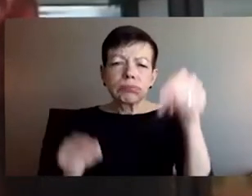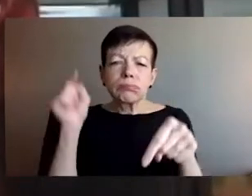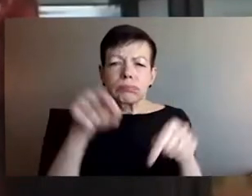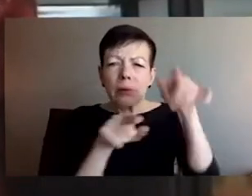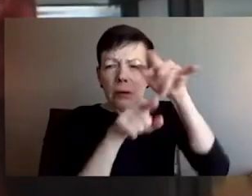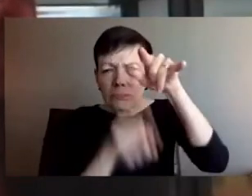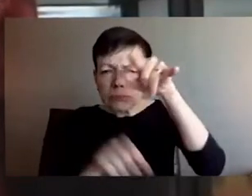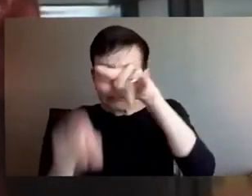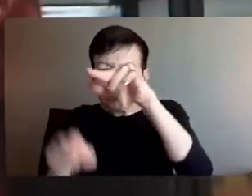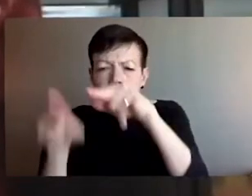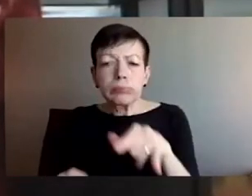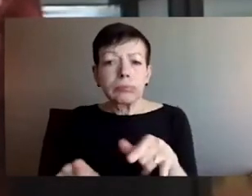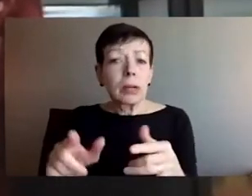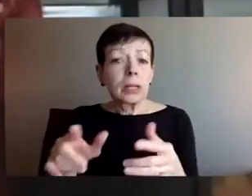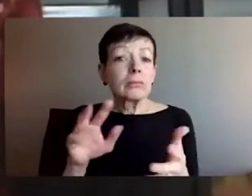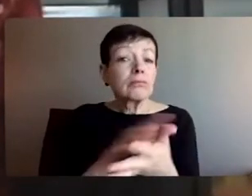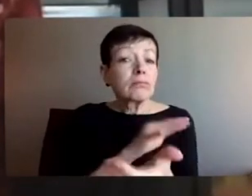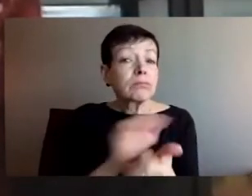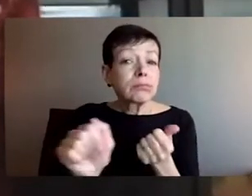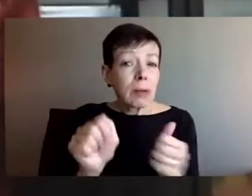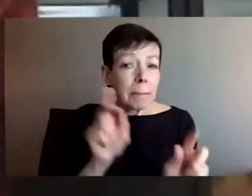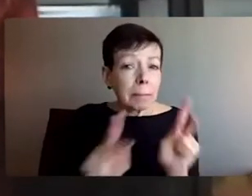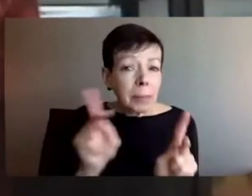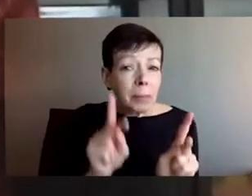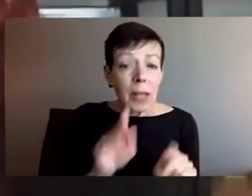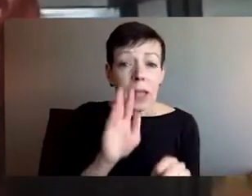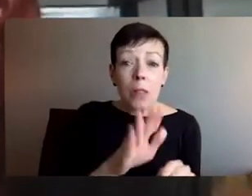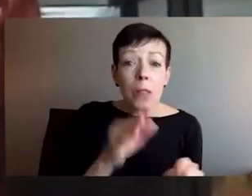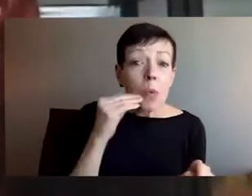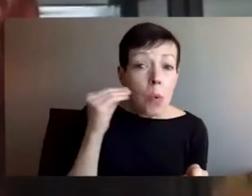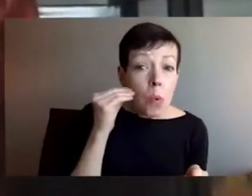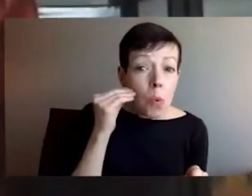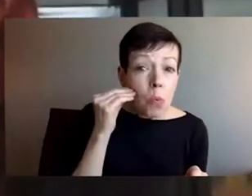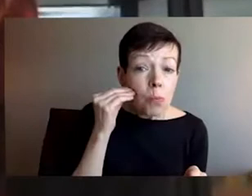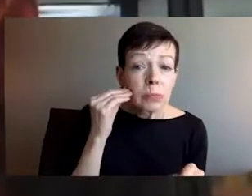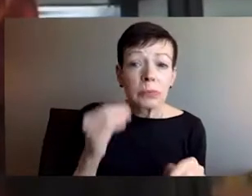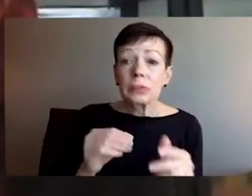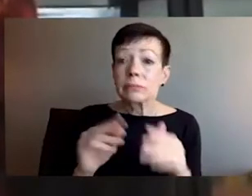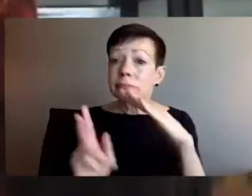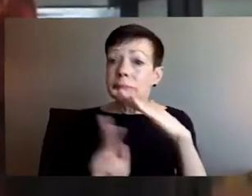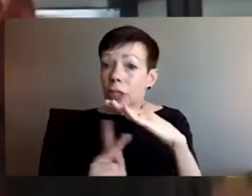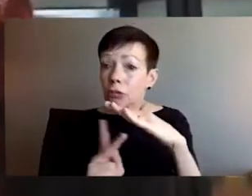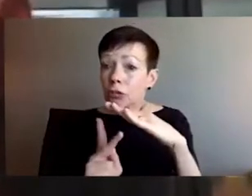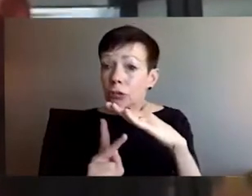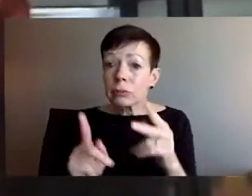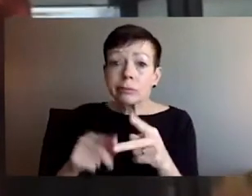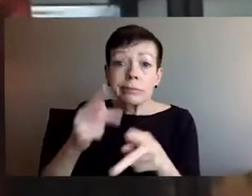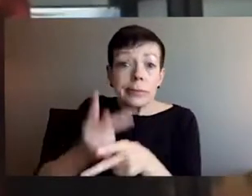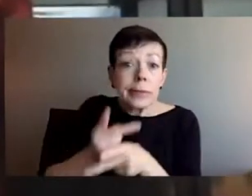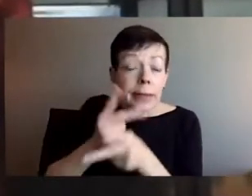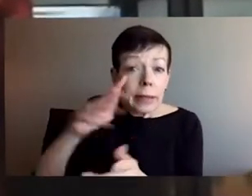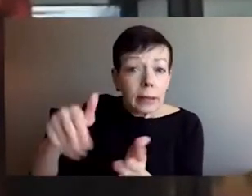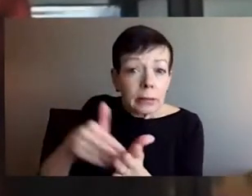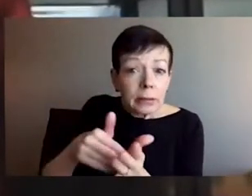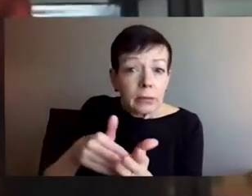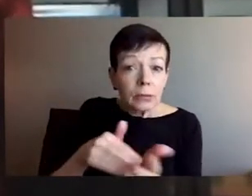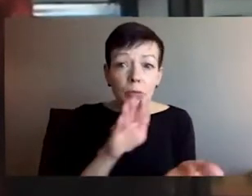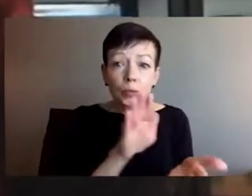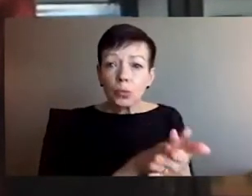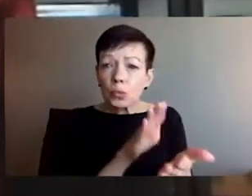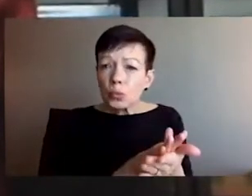Zhukovskaya, Terhachi, This Morning, Zolochiv. You are all aware that Russia has